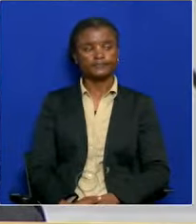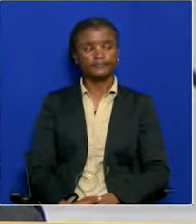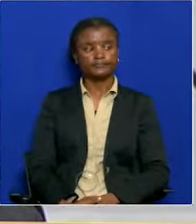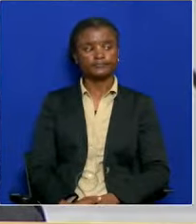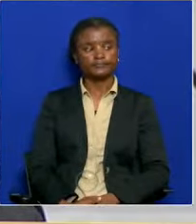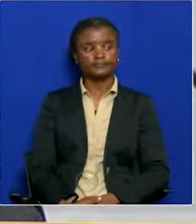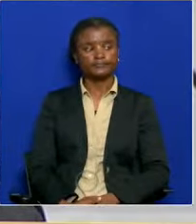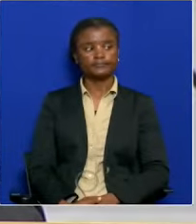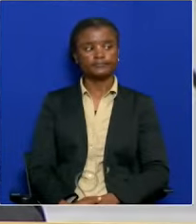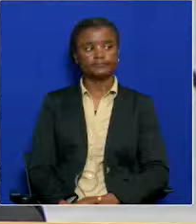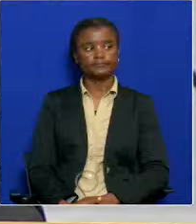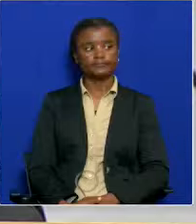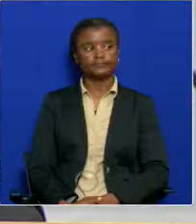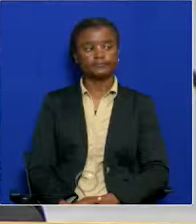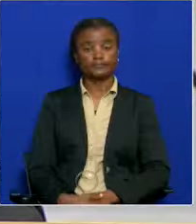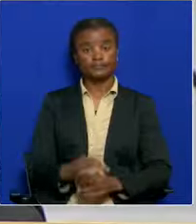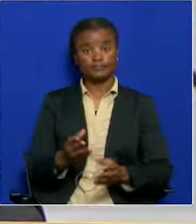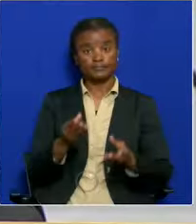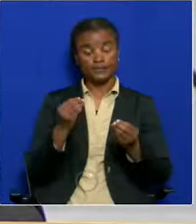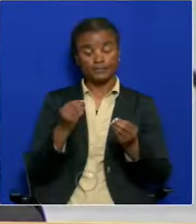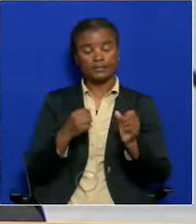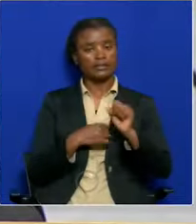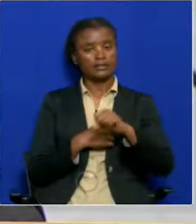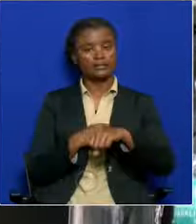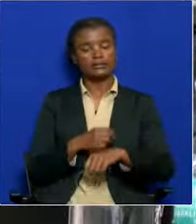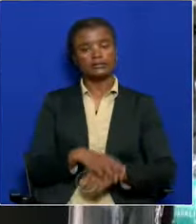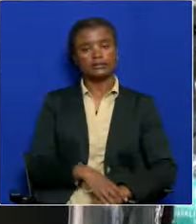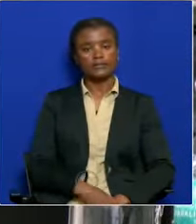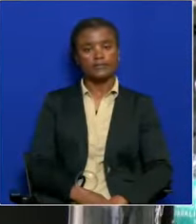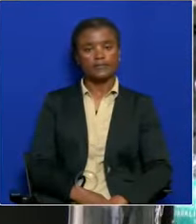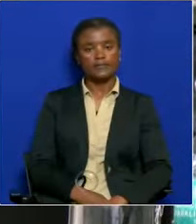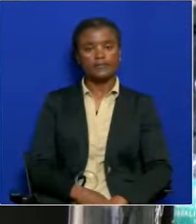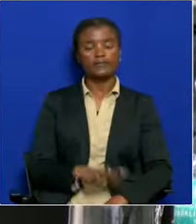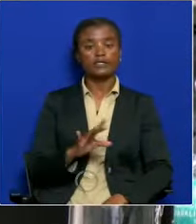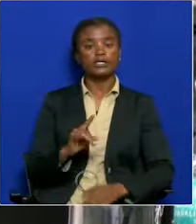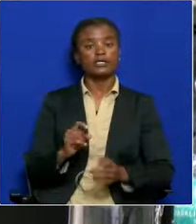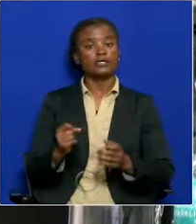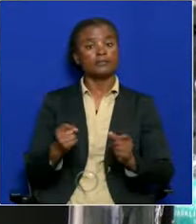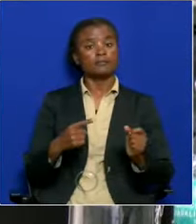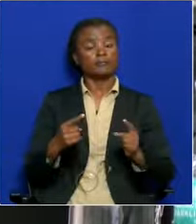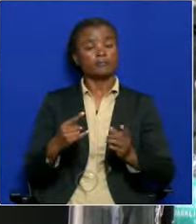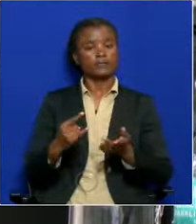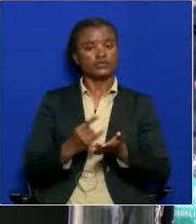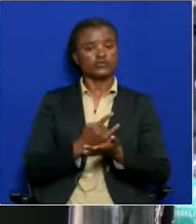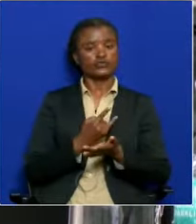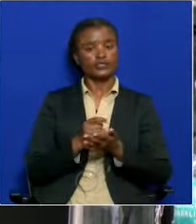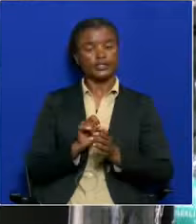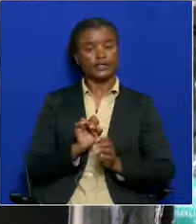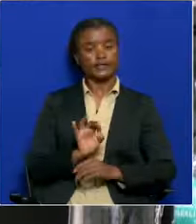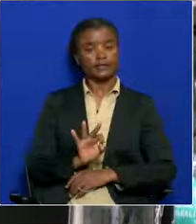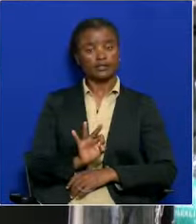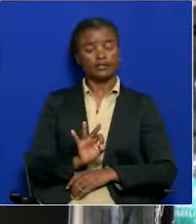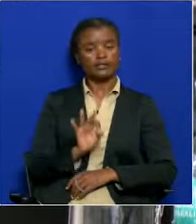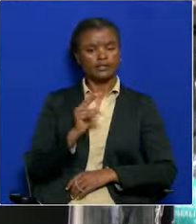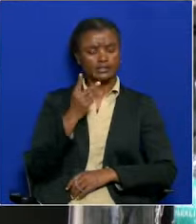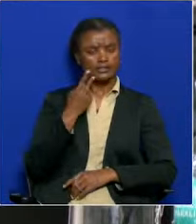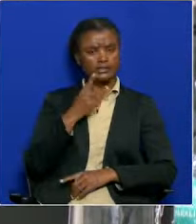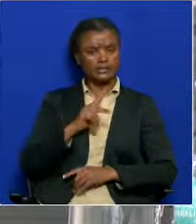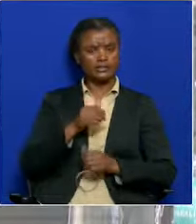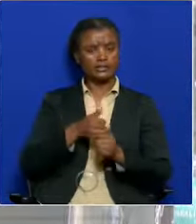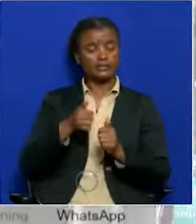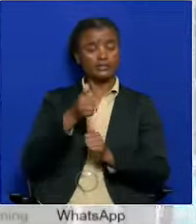Are you there, General? Yes. At chat 3, you'll see there Sergeant Gossi sends you an